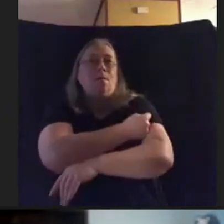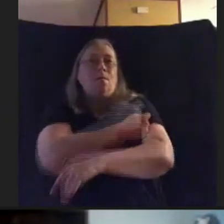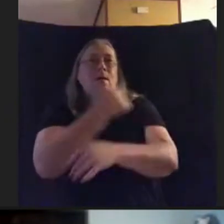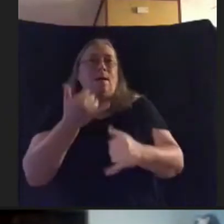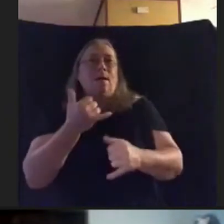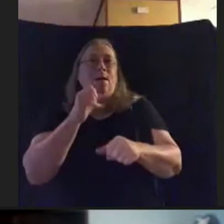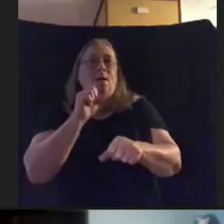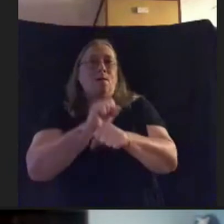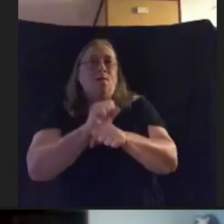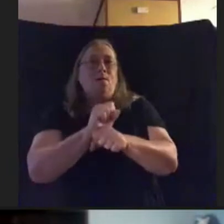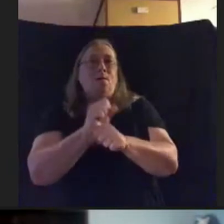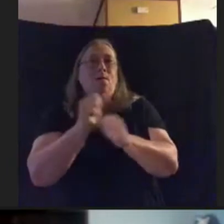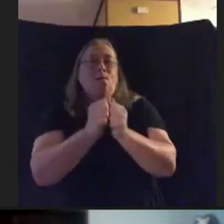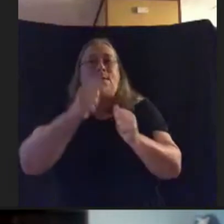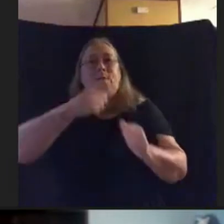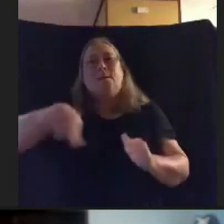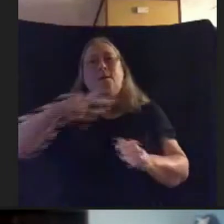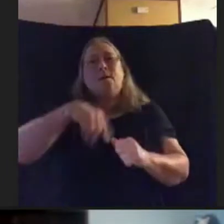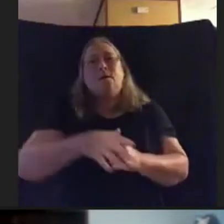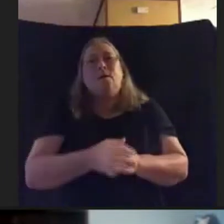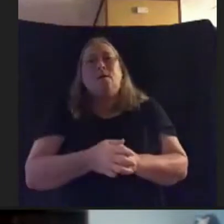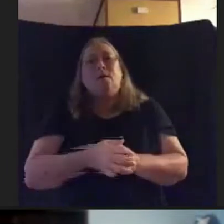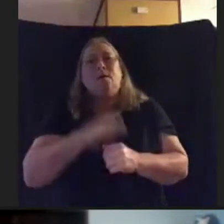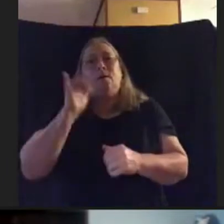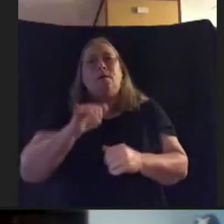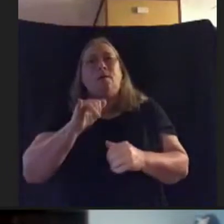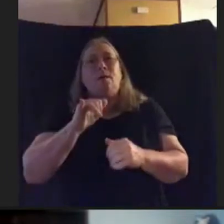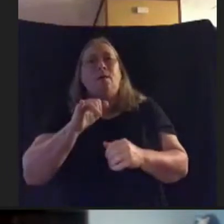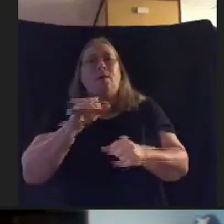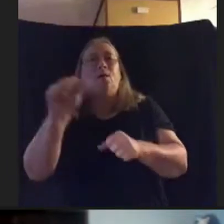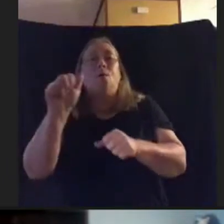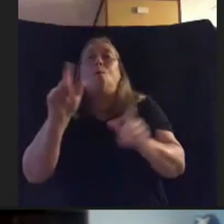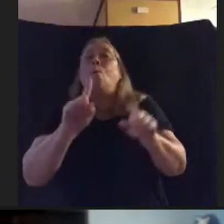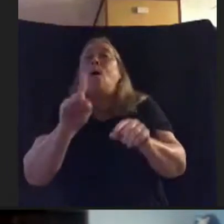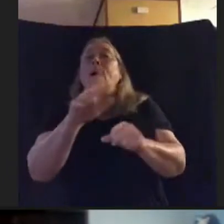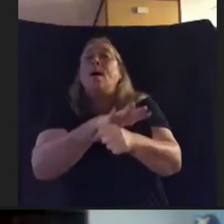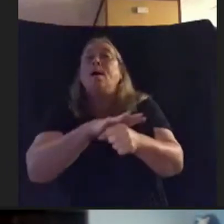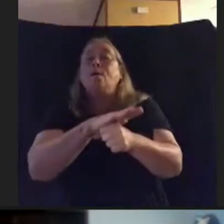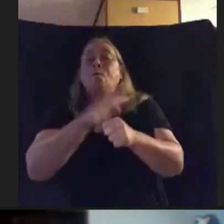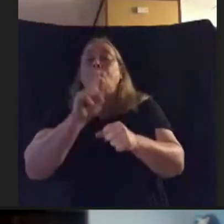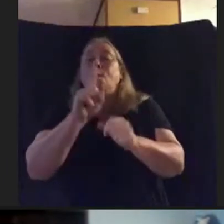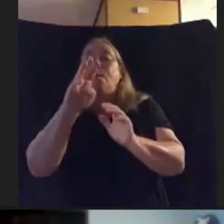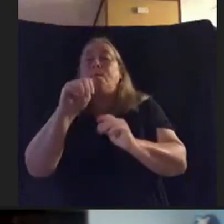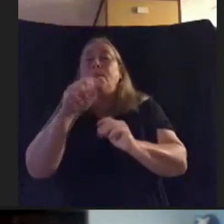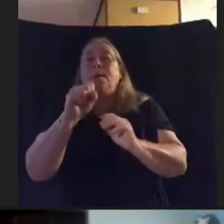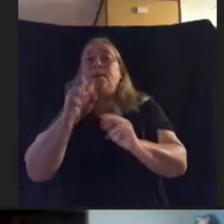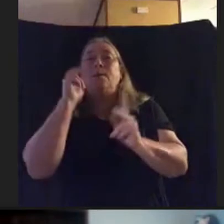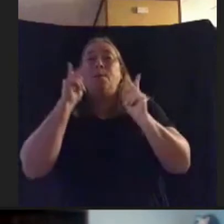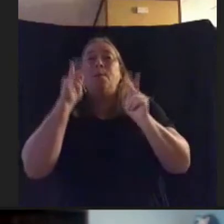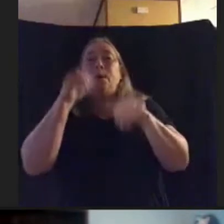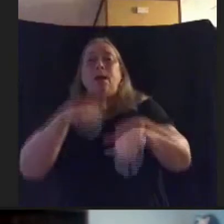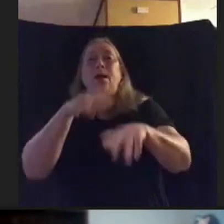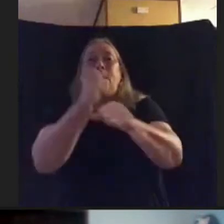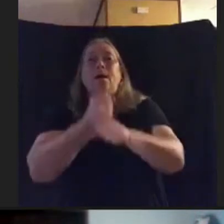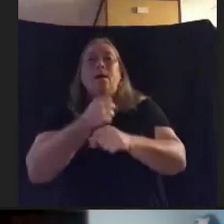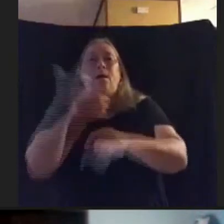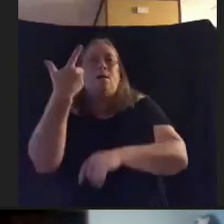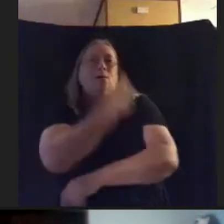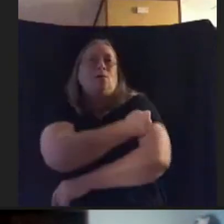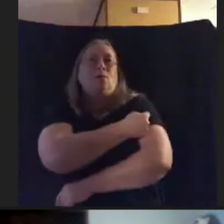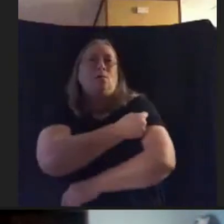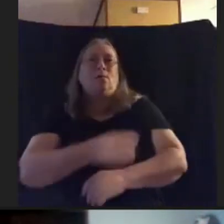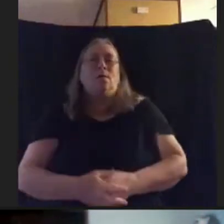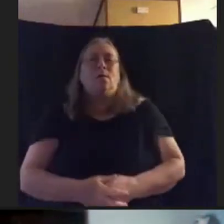see if we can increase some of the geography of where Mississippians can get those shots. All right, thank you,